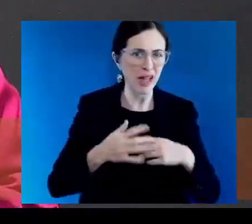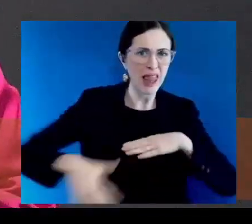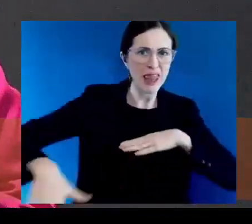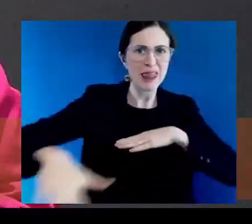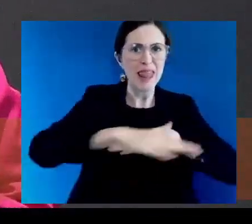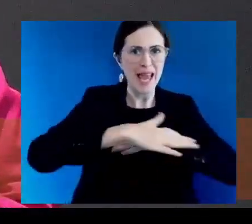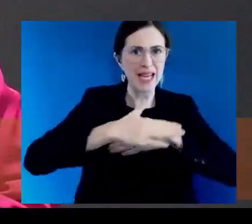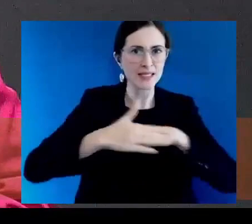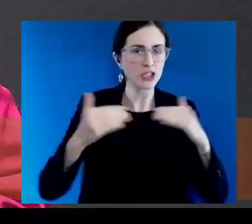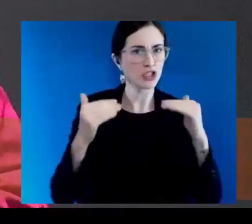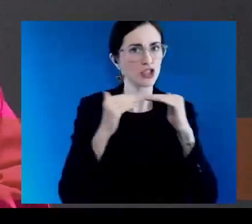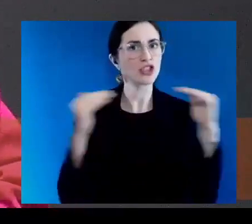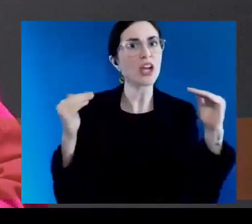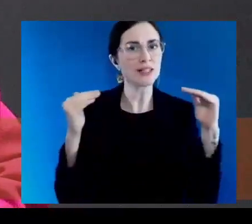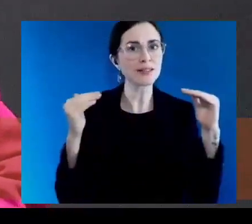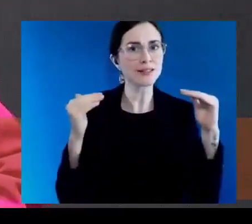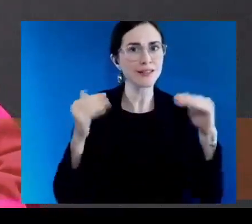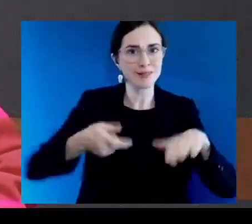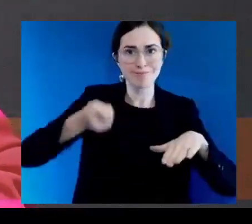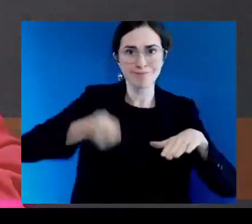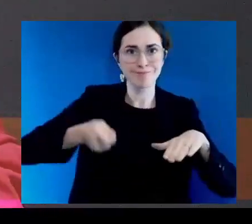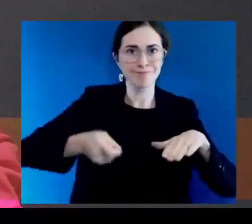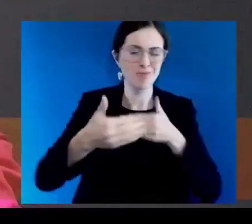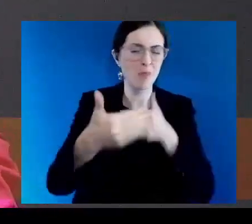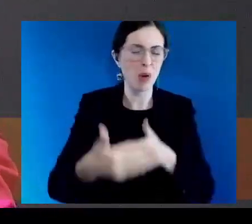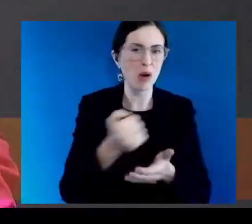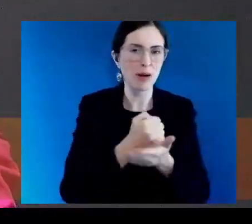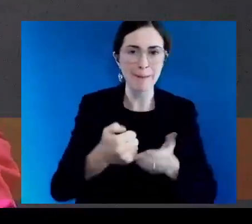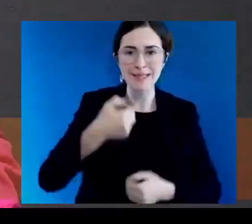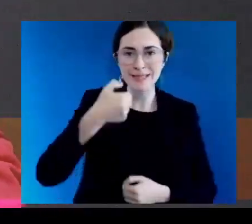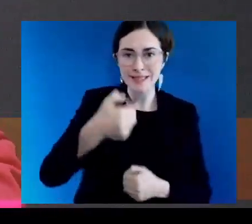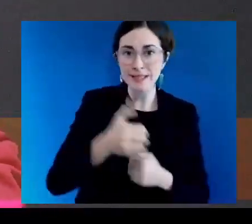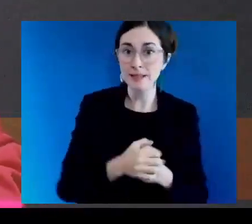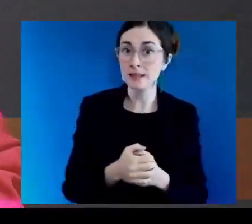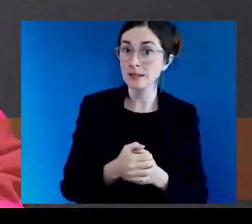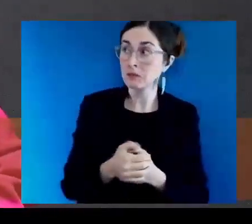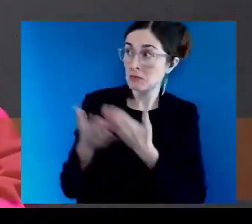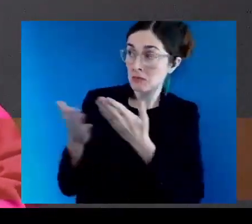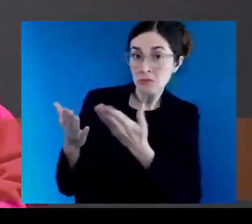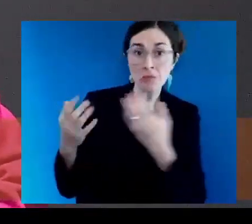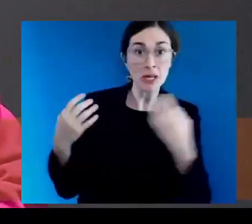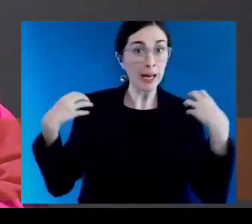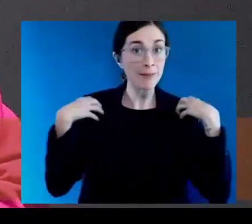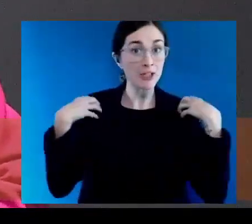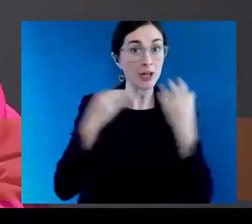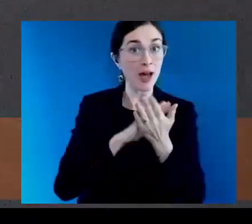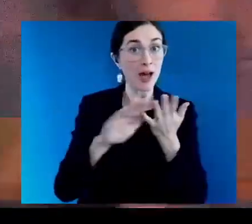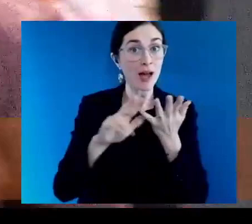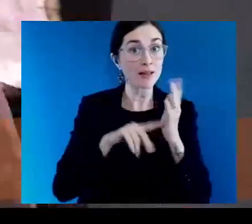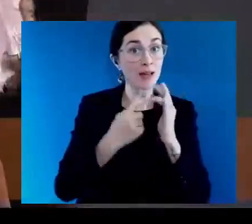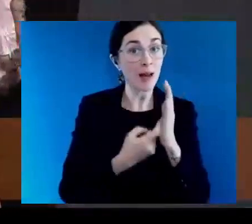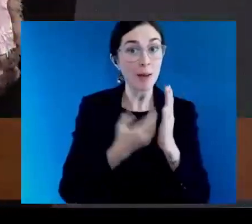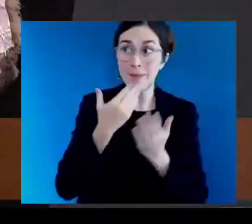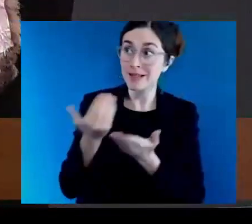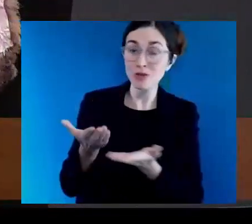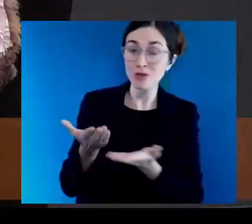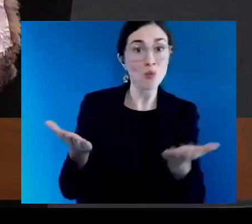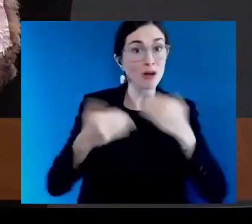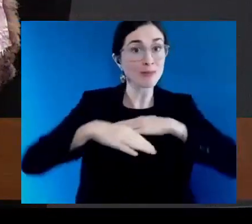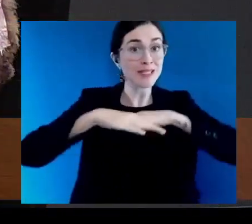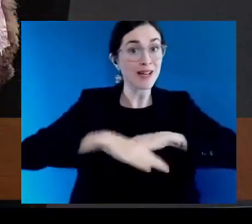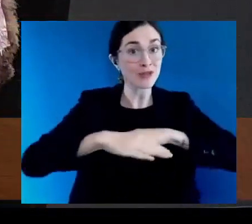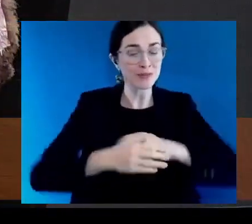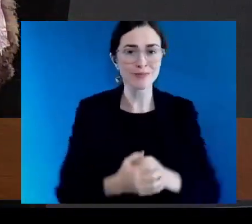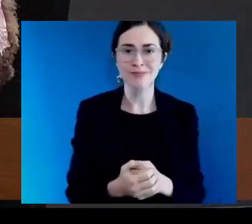6. I would like to invite Commissioner Hunter to give the welcome to country, please. Thank you, Chair. So I'd like to